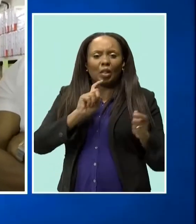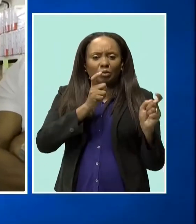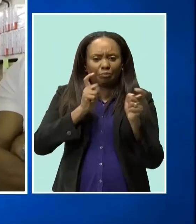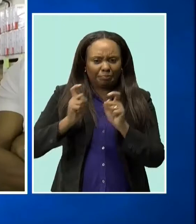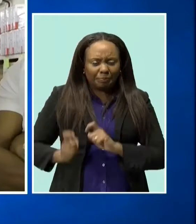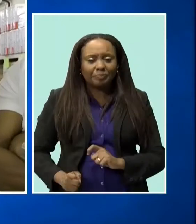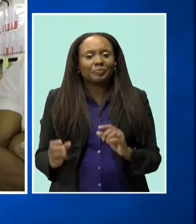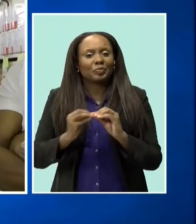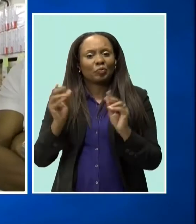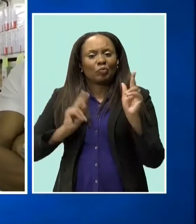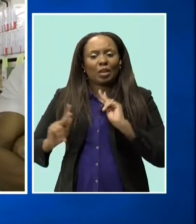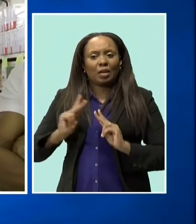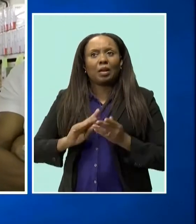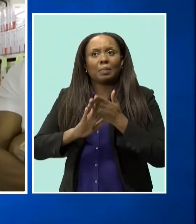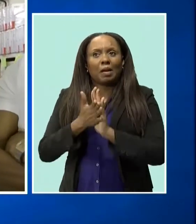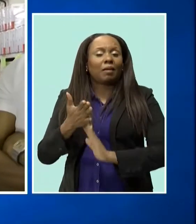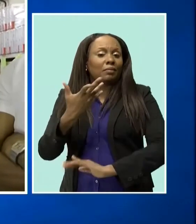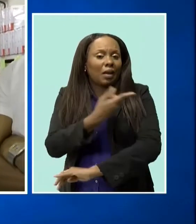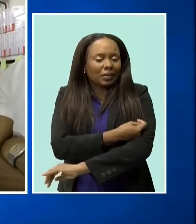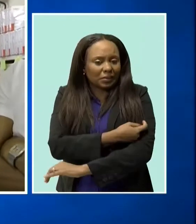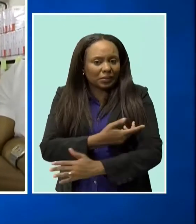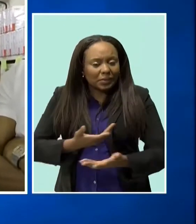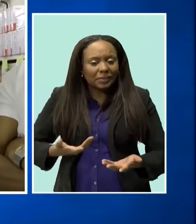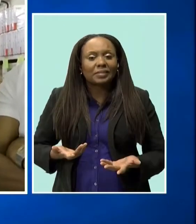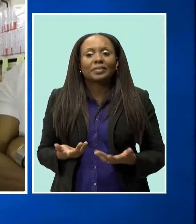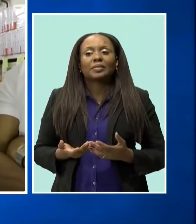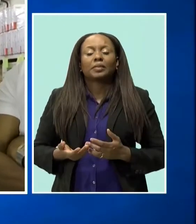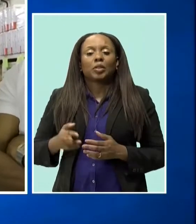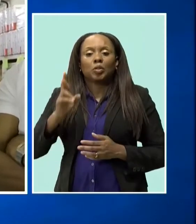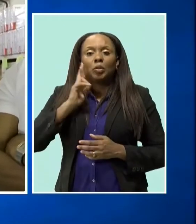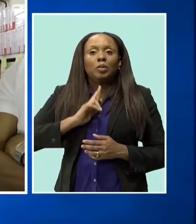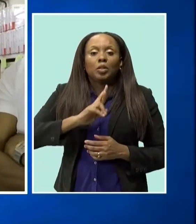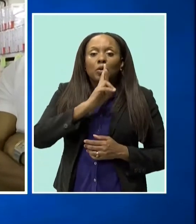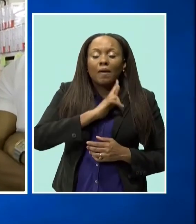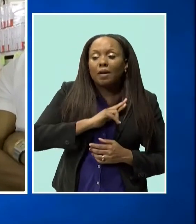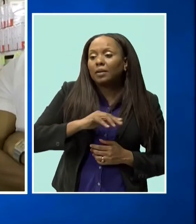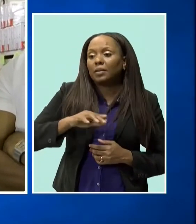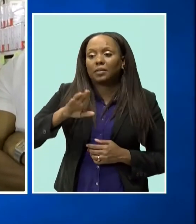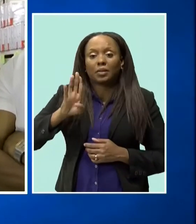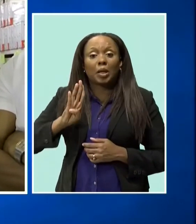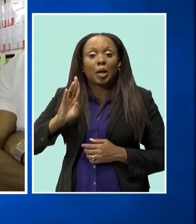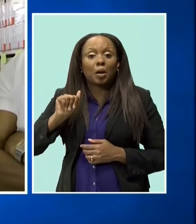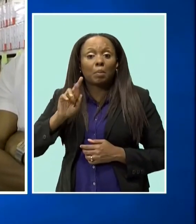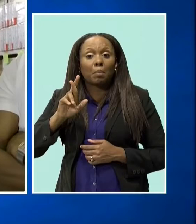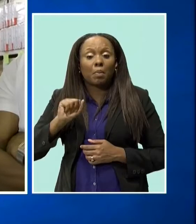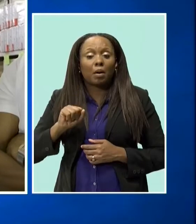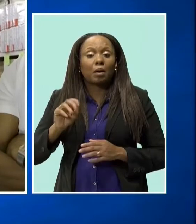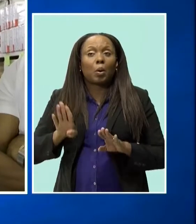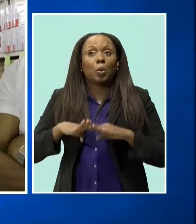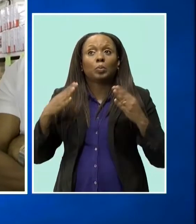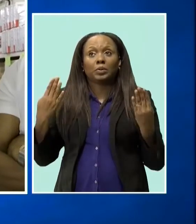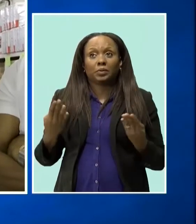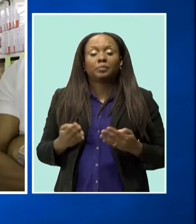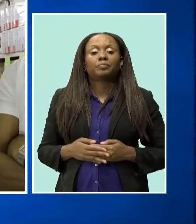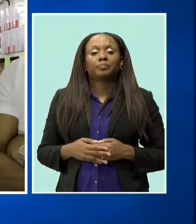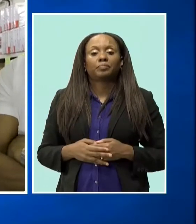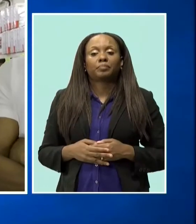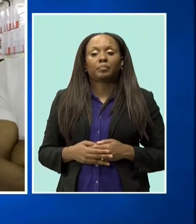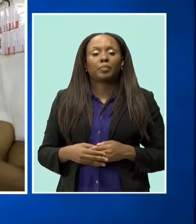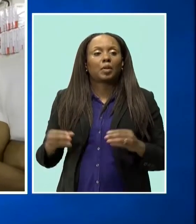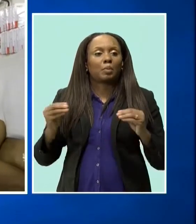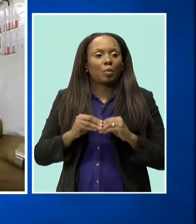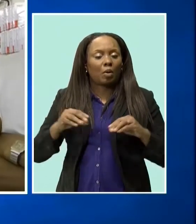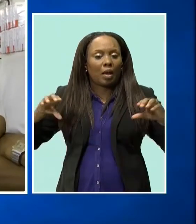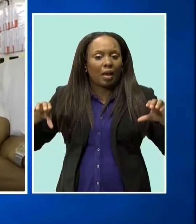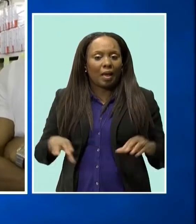guess more people get vaccinated, as restaurants and bars open back up a bit more, then we will be a lot more active